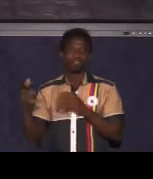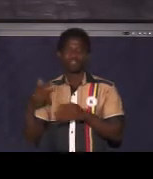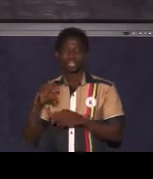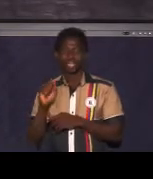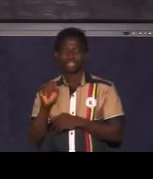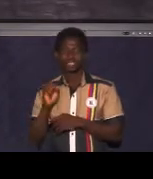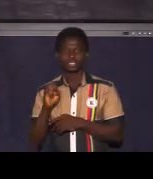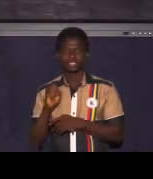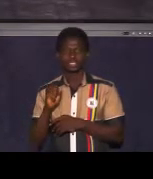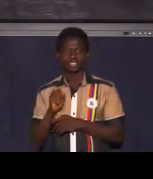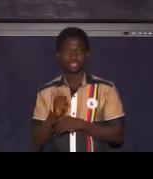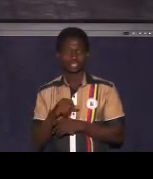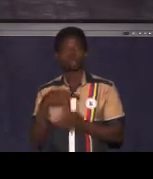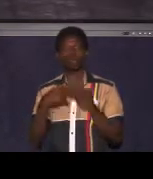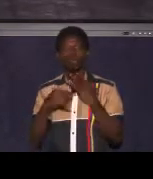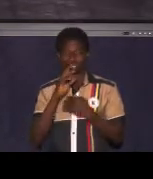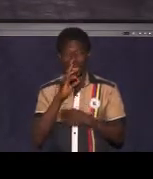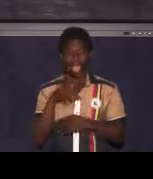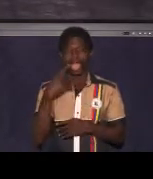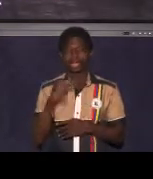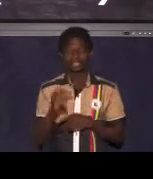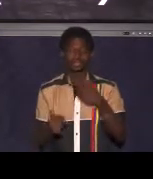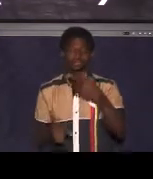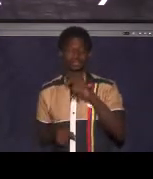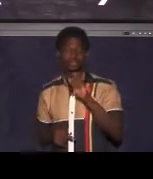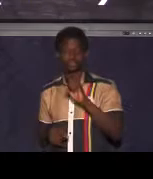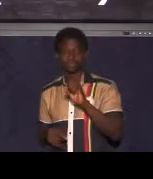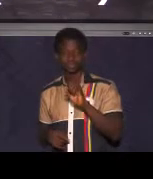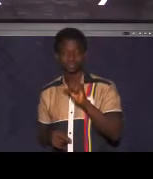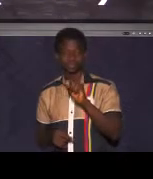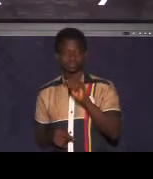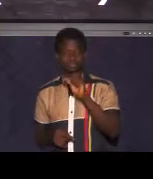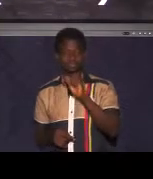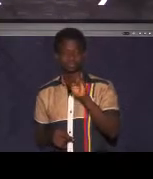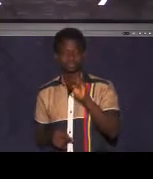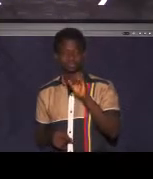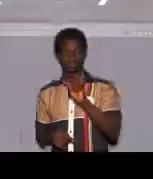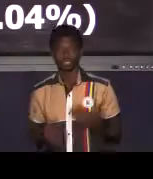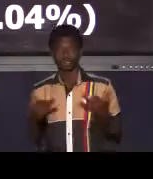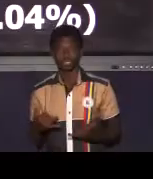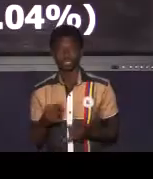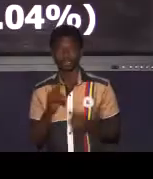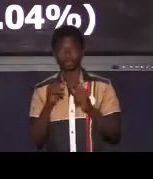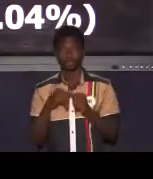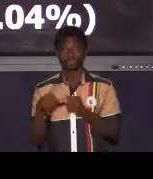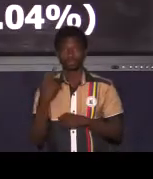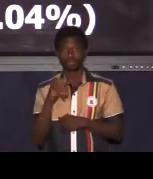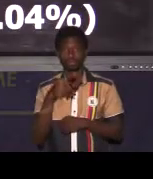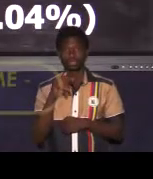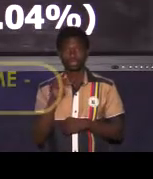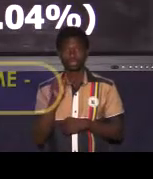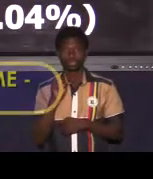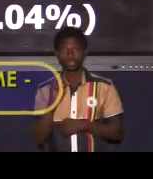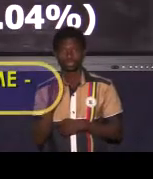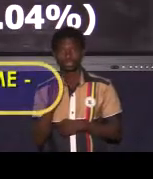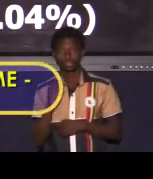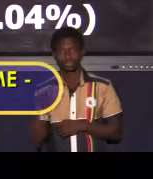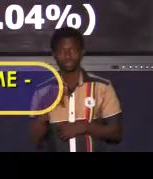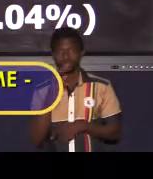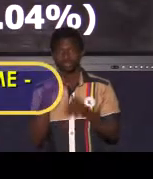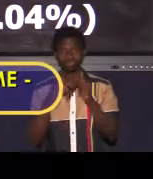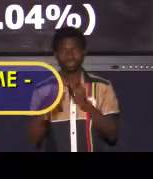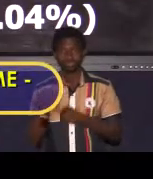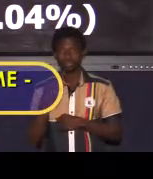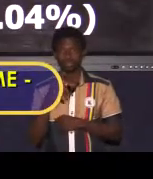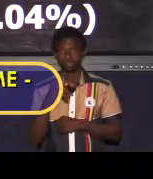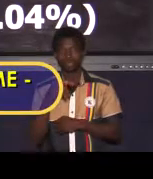Earth's atmosphere. What are the gases we are talking about when we say air is the mixture of gases? Now, talking about the gases,